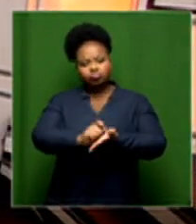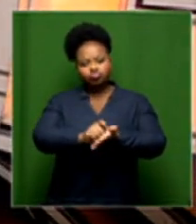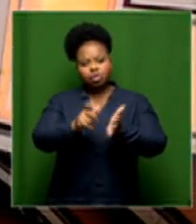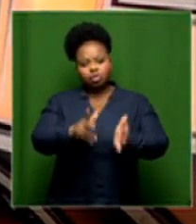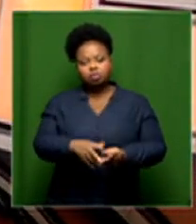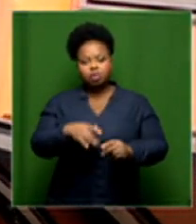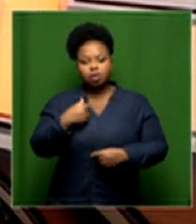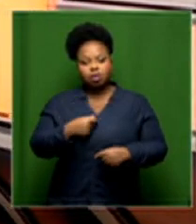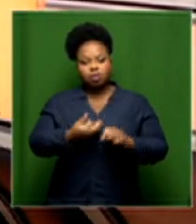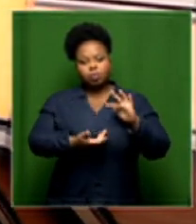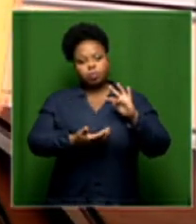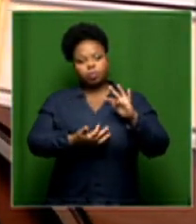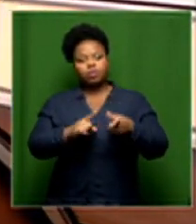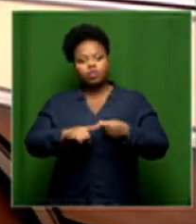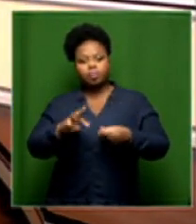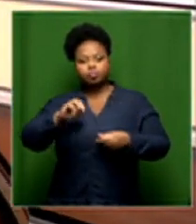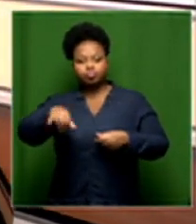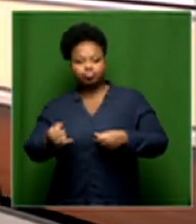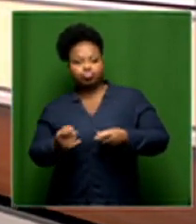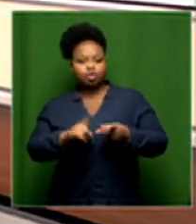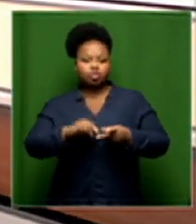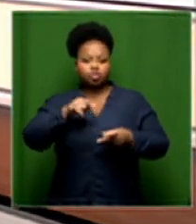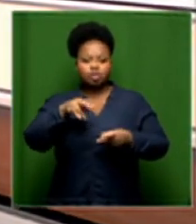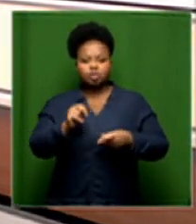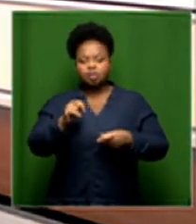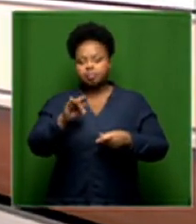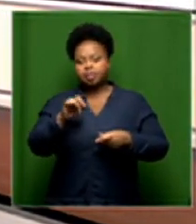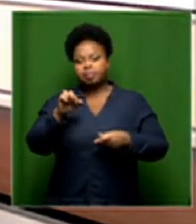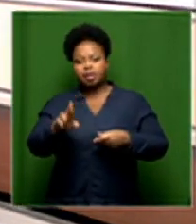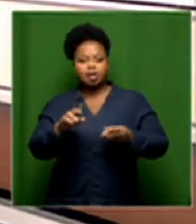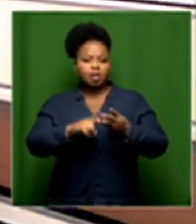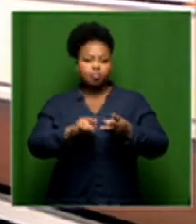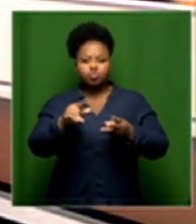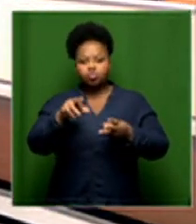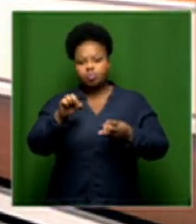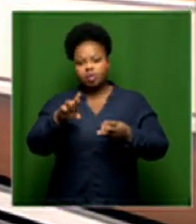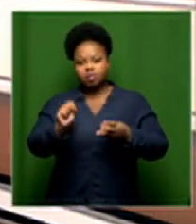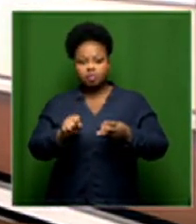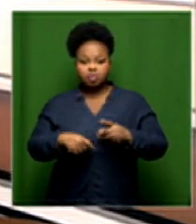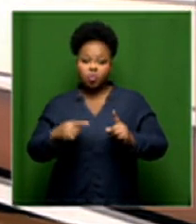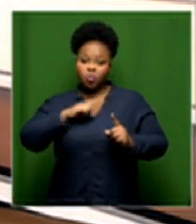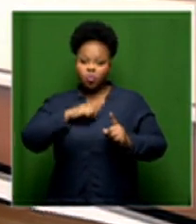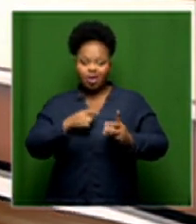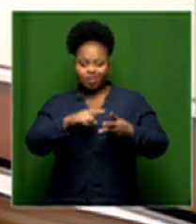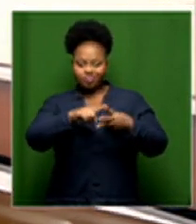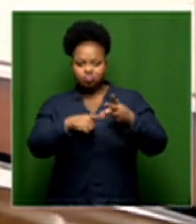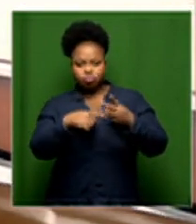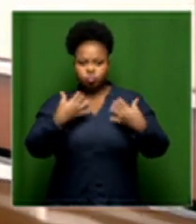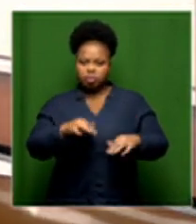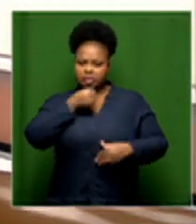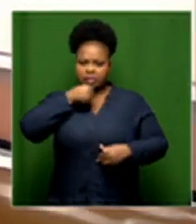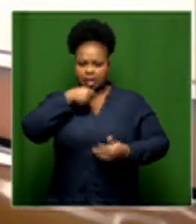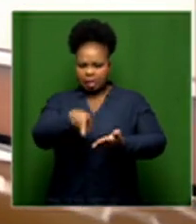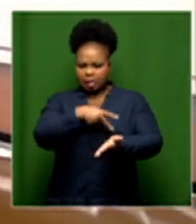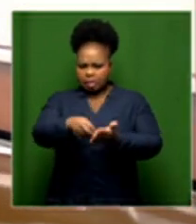draws inspiration from musicians such as Michael Jackson, such as Justin Bieber and Bruno Mars, because of their ability to both sing